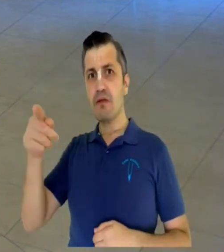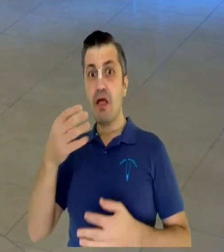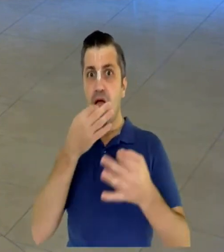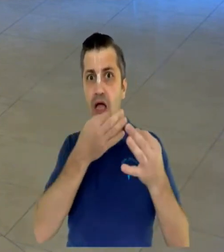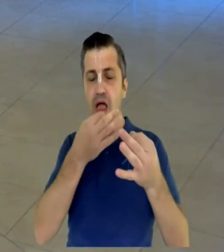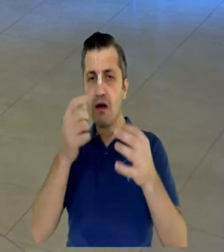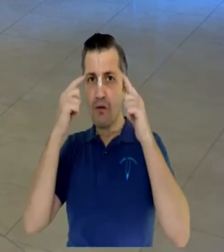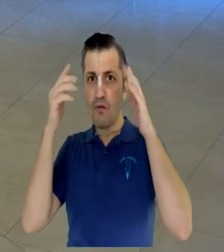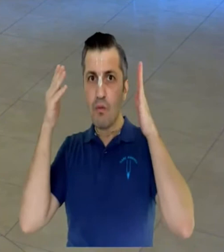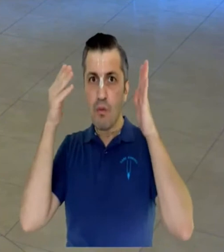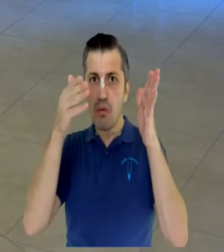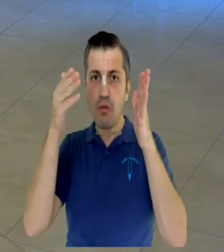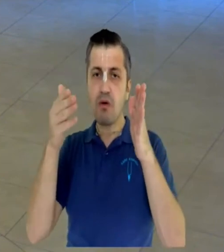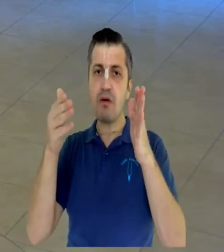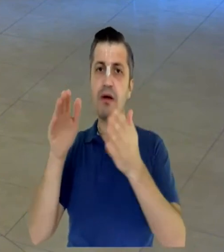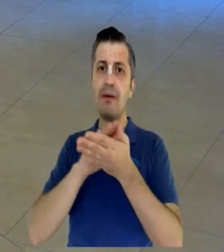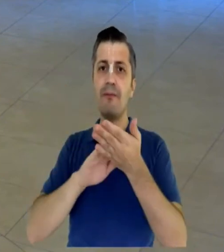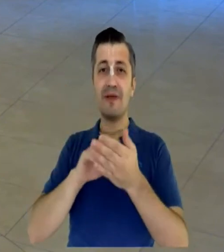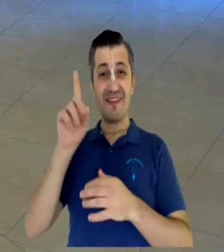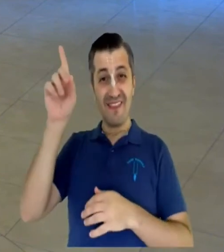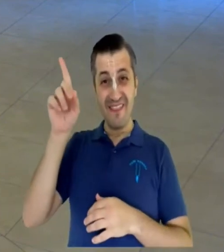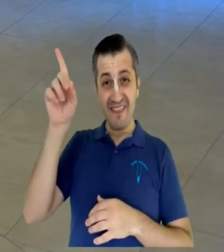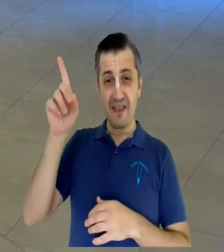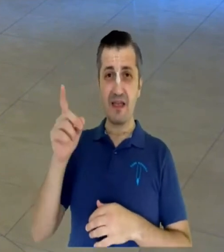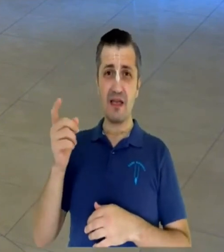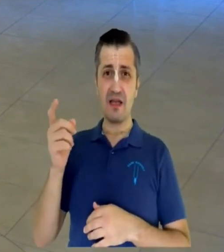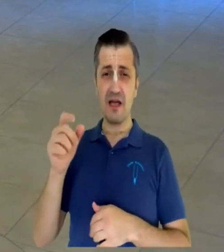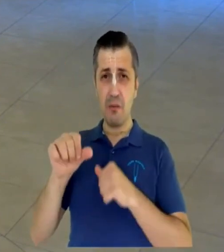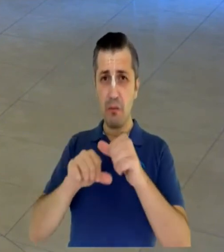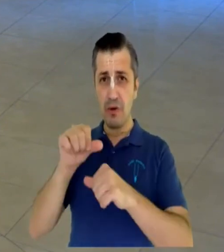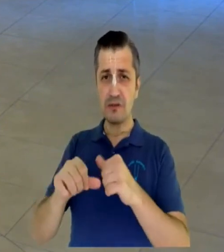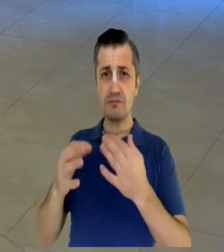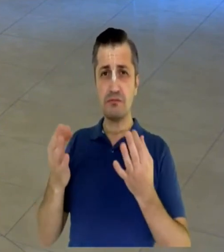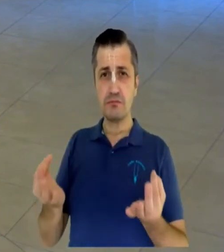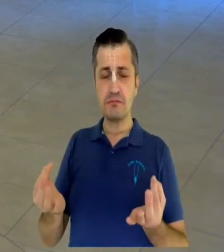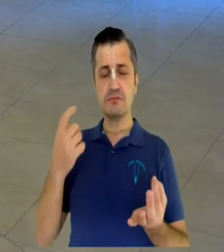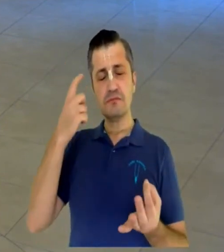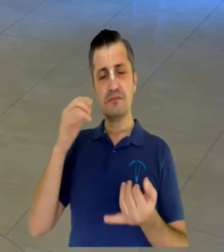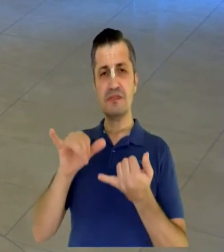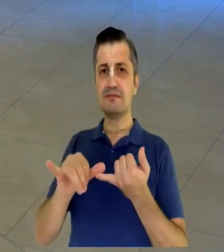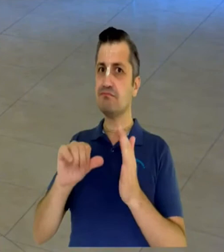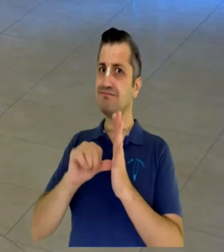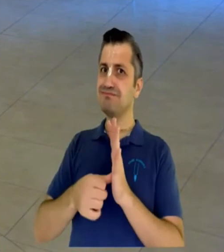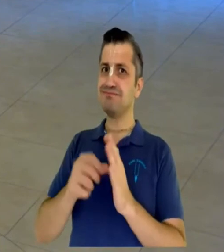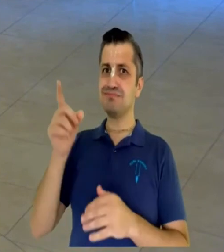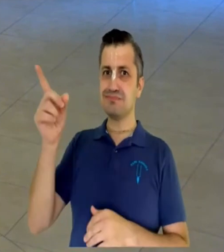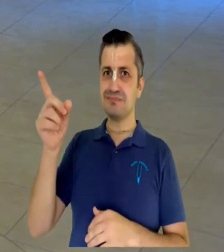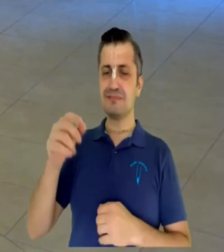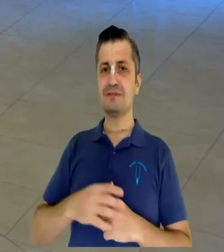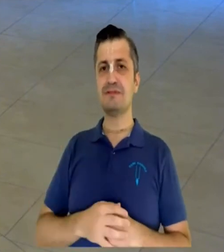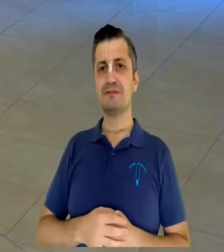so easy to actually practice devotional life. That's why it says the demigods are queuing up to take part here.